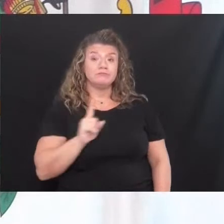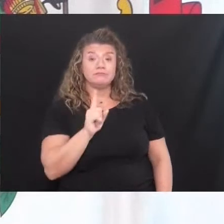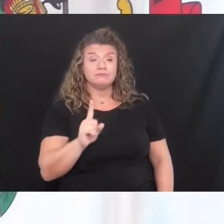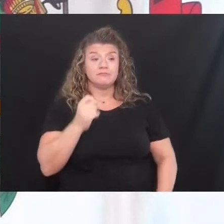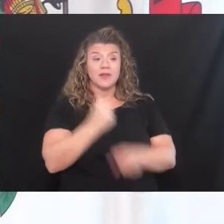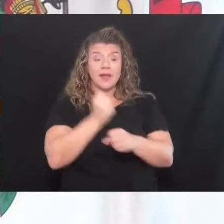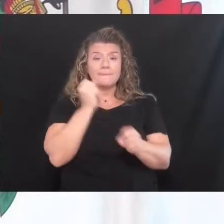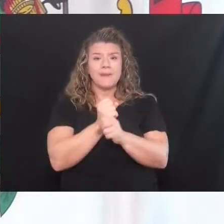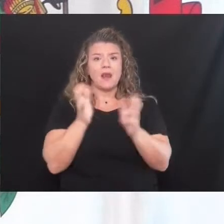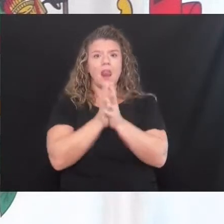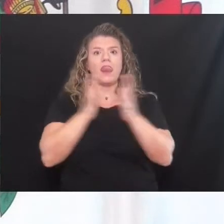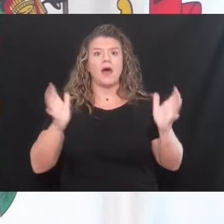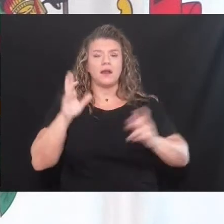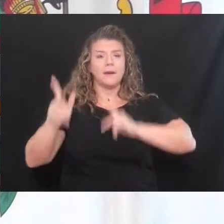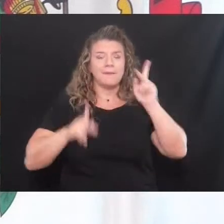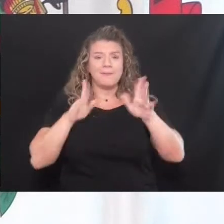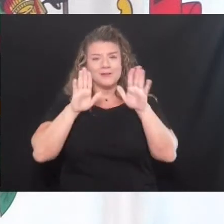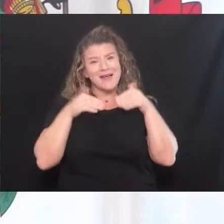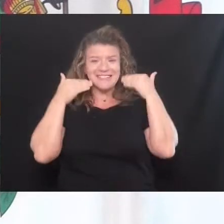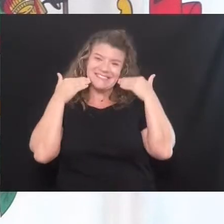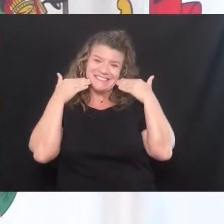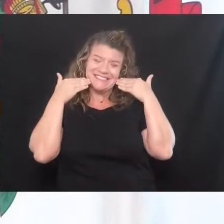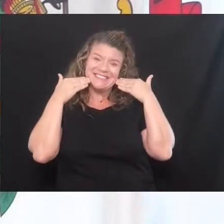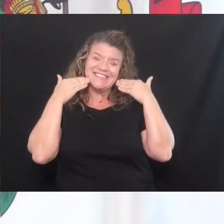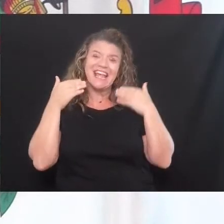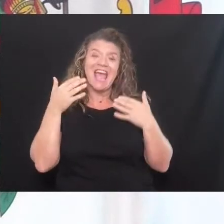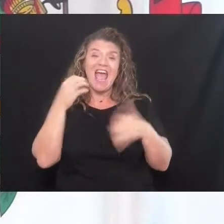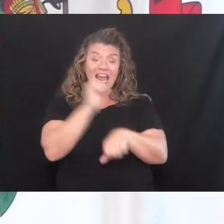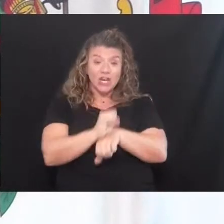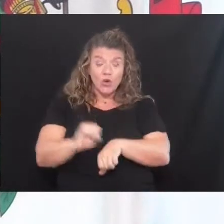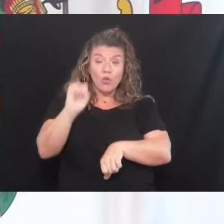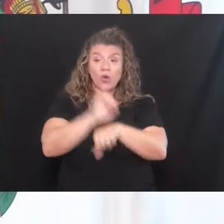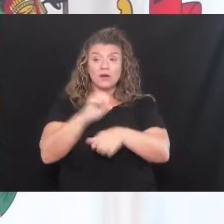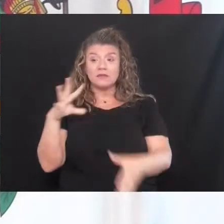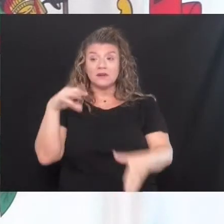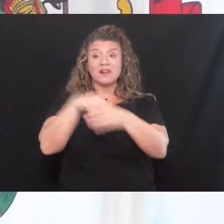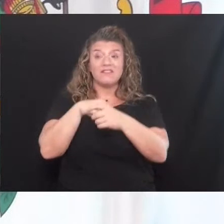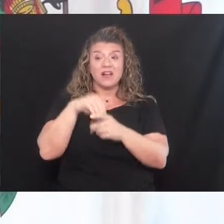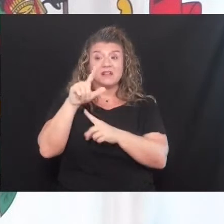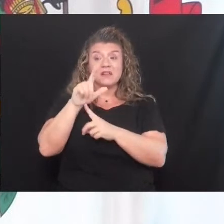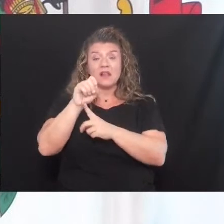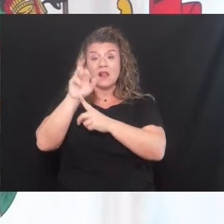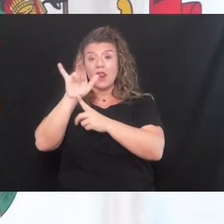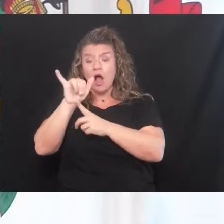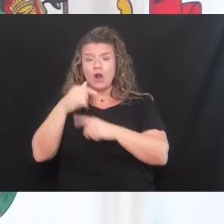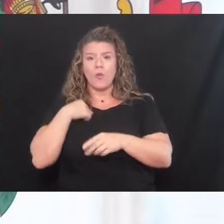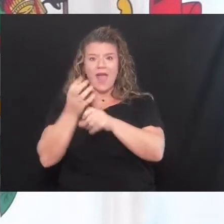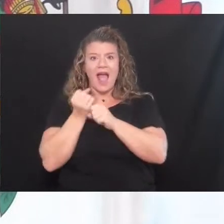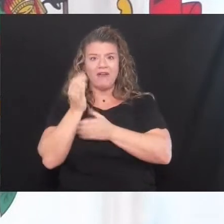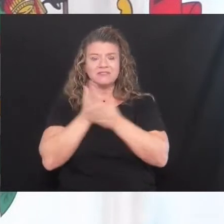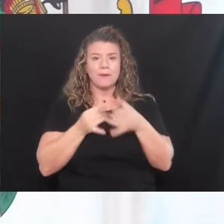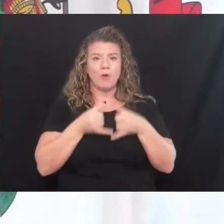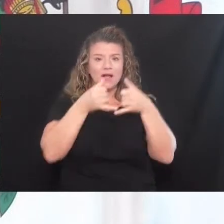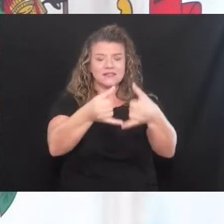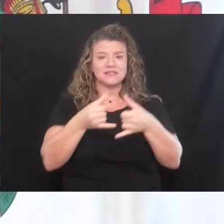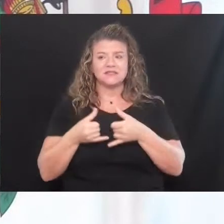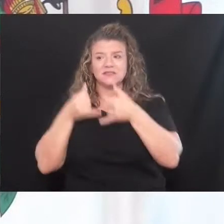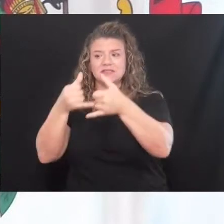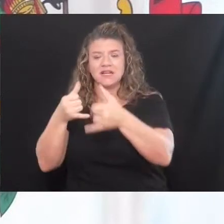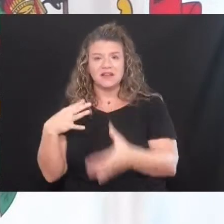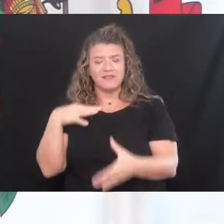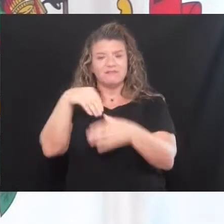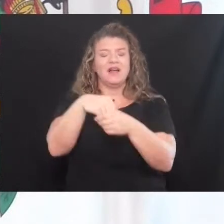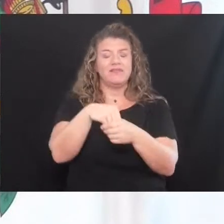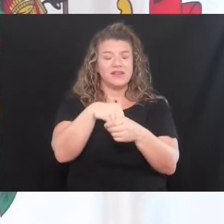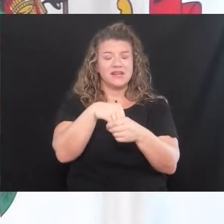people smile. And then with the work with the lottery and everything, we put these prizes at play,